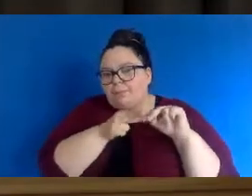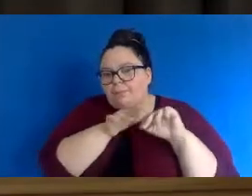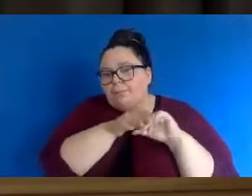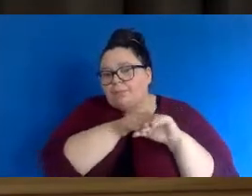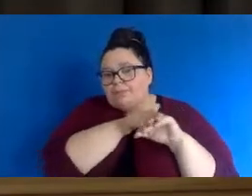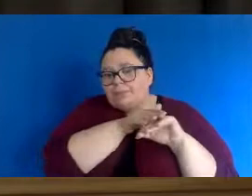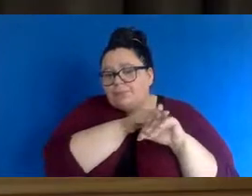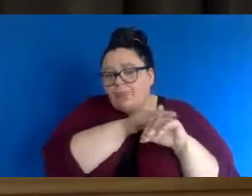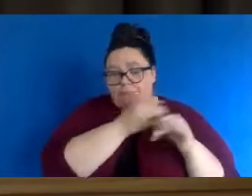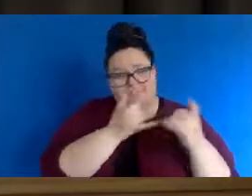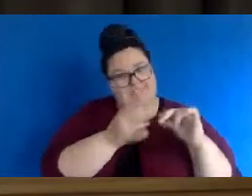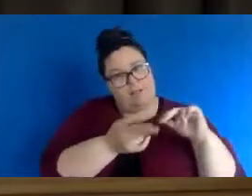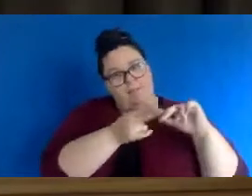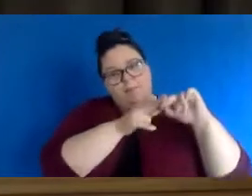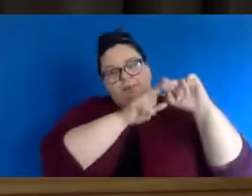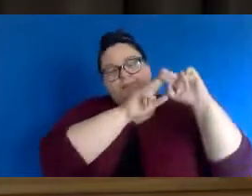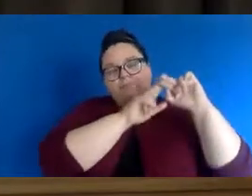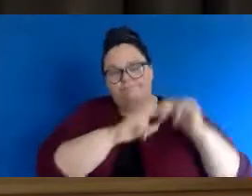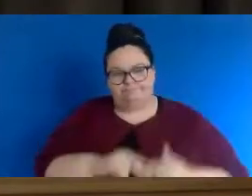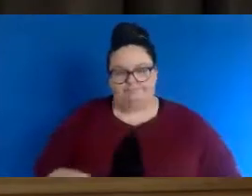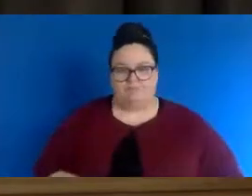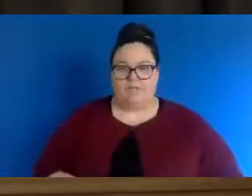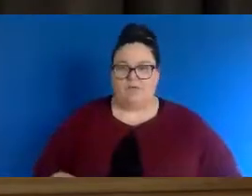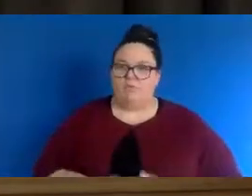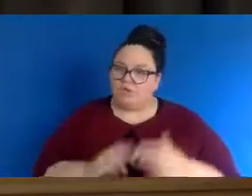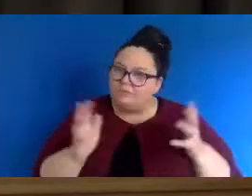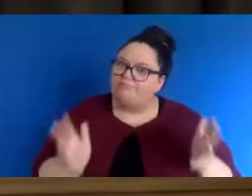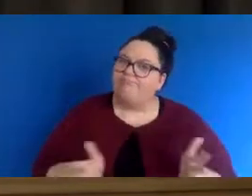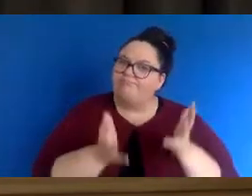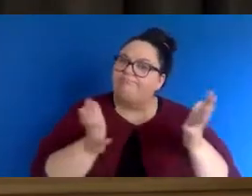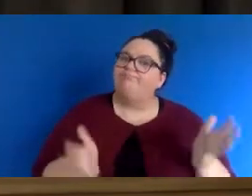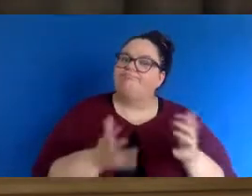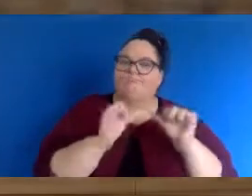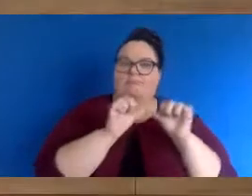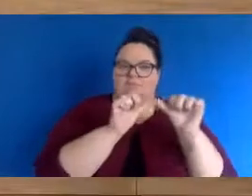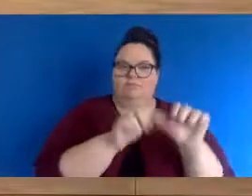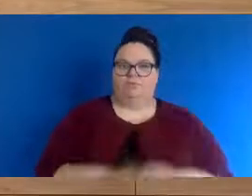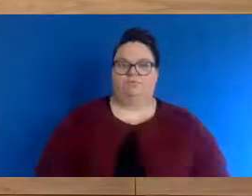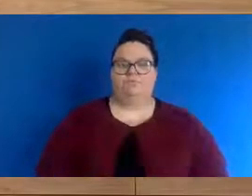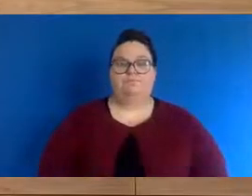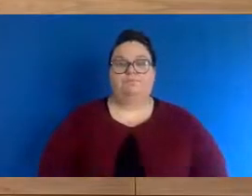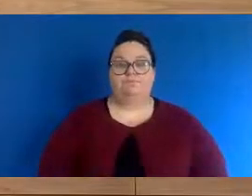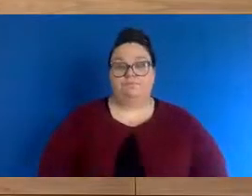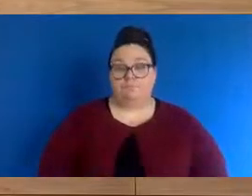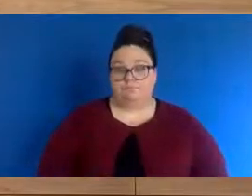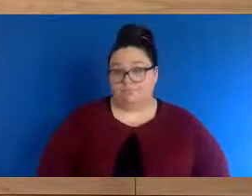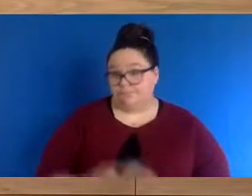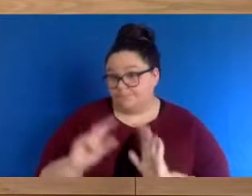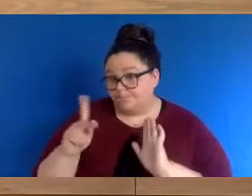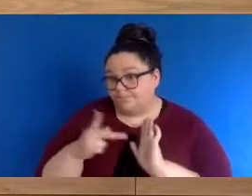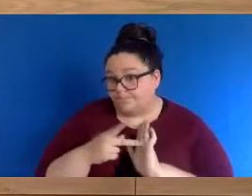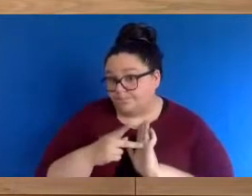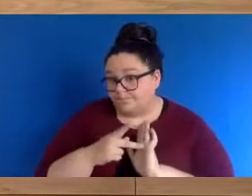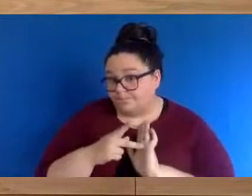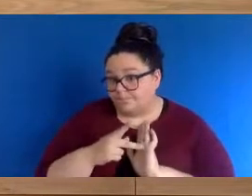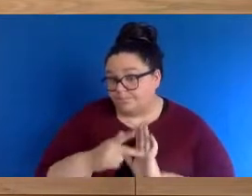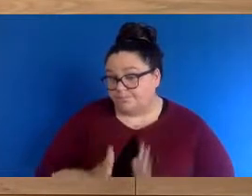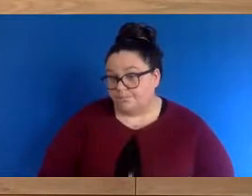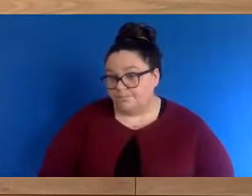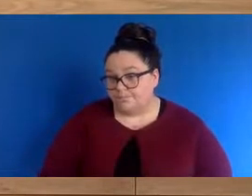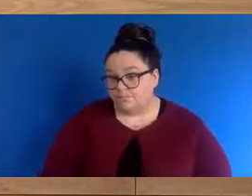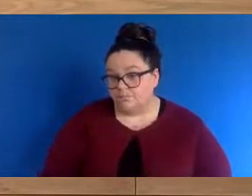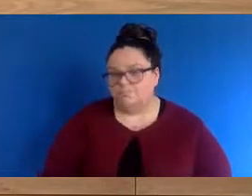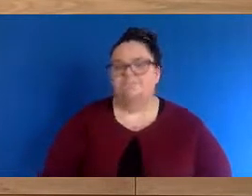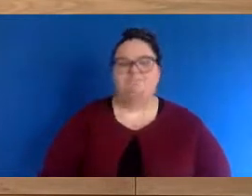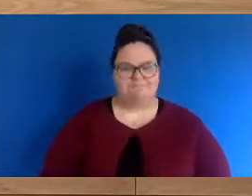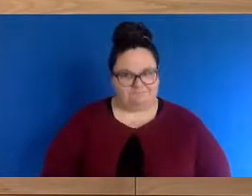still increasing. We're going to keep pushing. Thank you. Ms. McKinnon, do you have a follow-up? Yes,